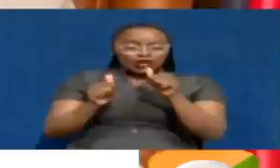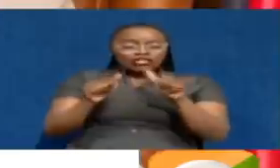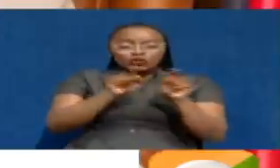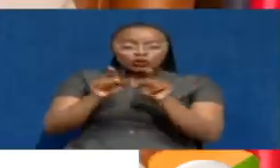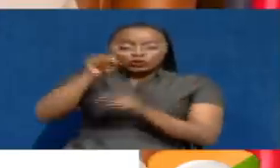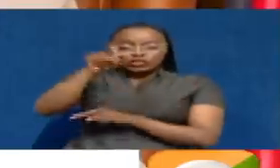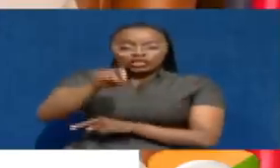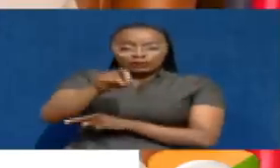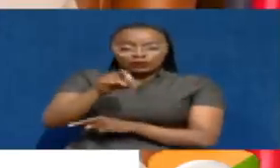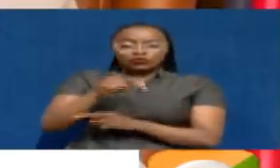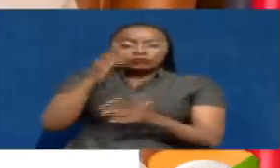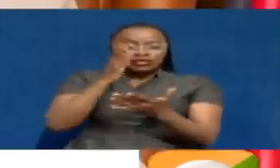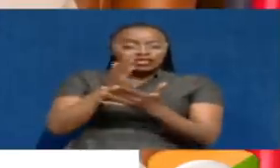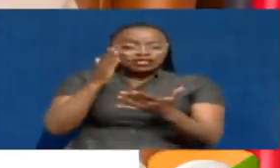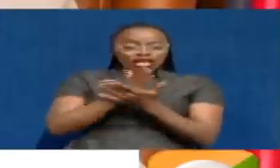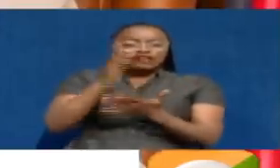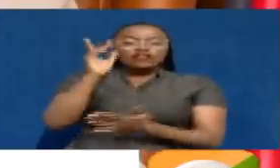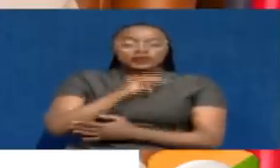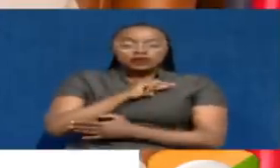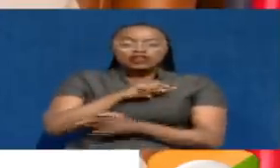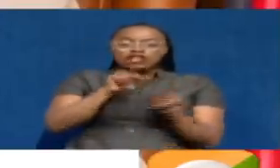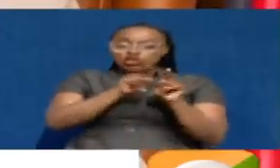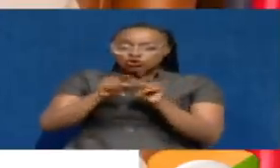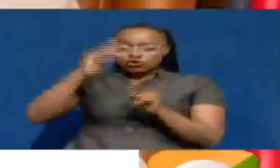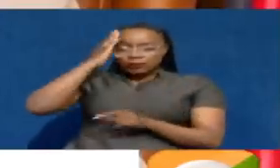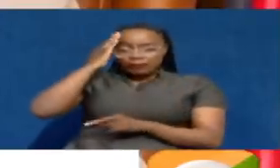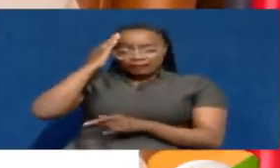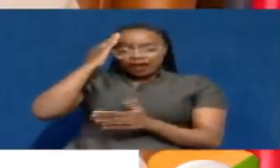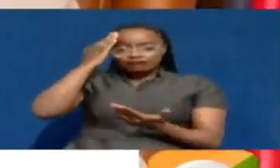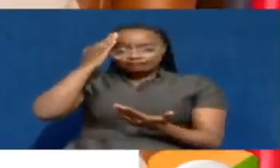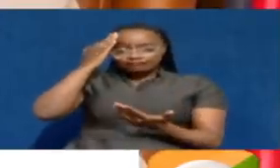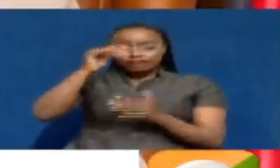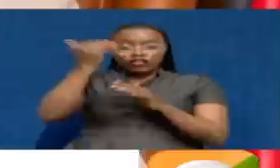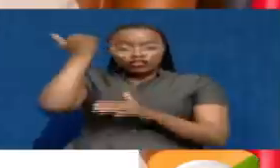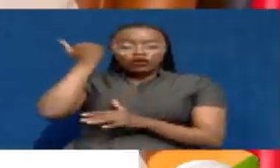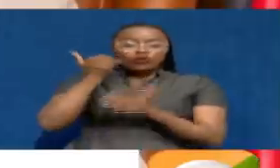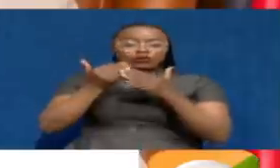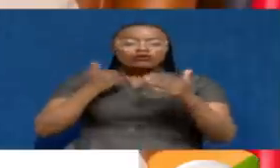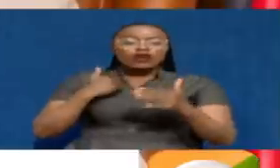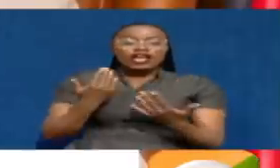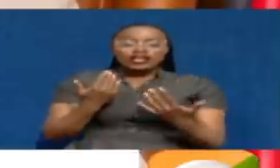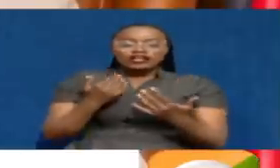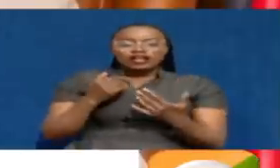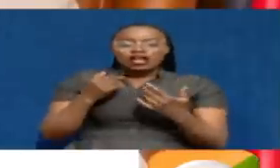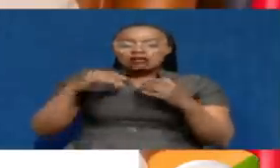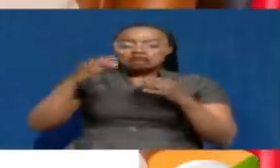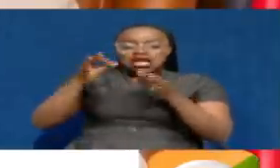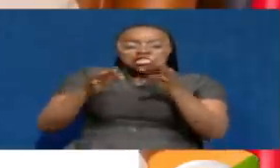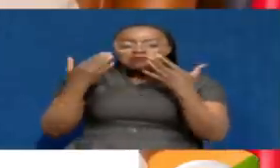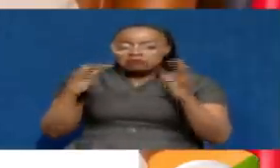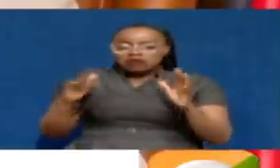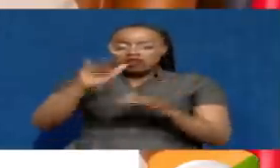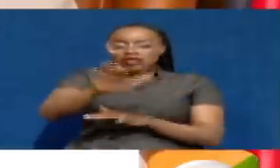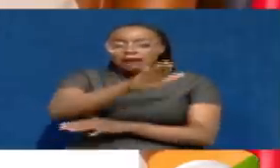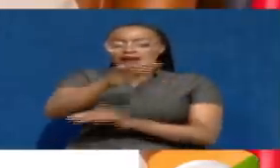also supposed to be certified. As I remember, the court had ruled that the